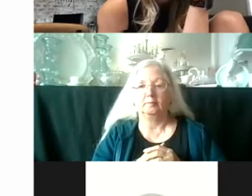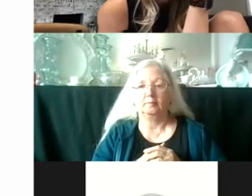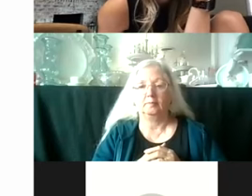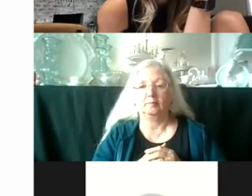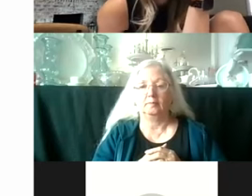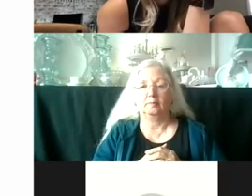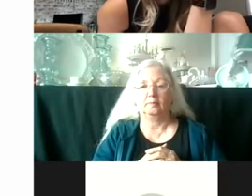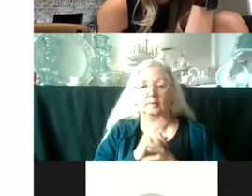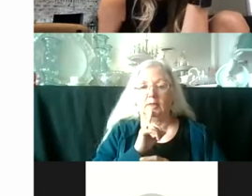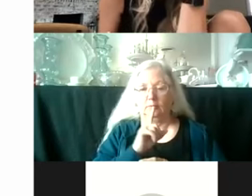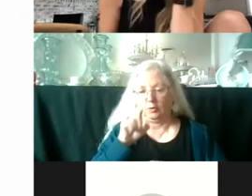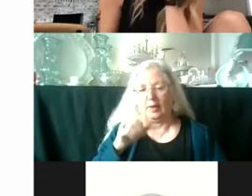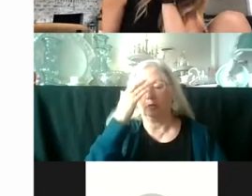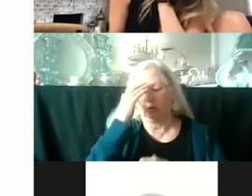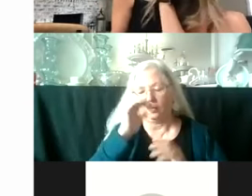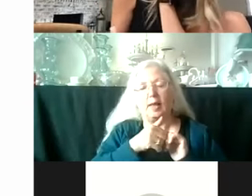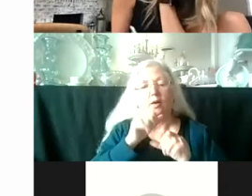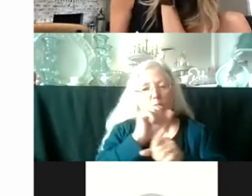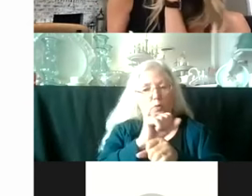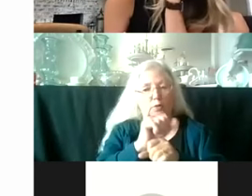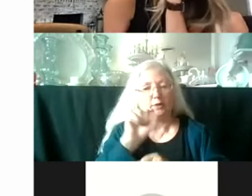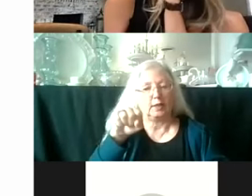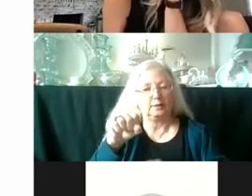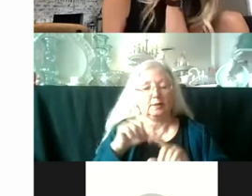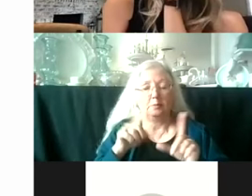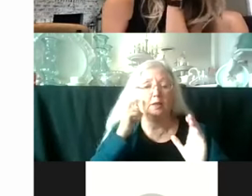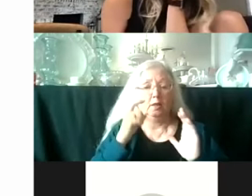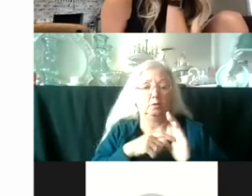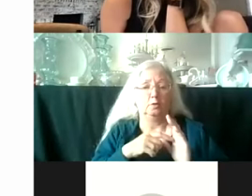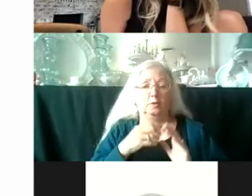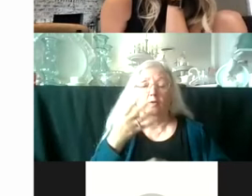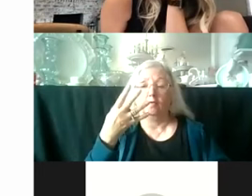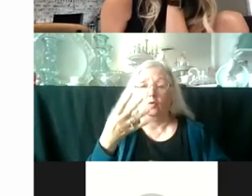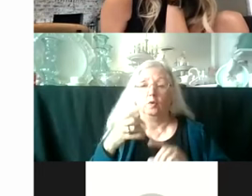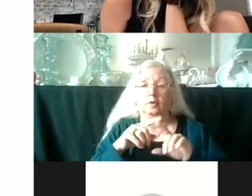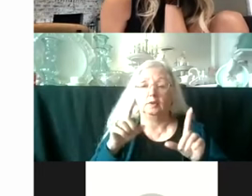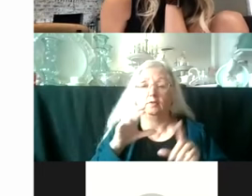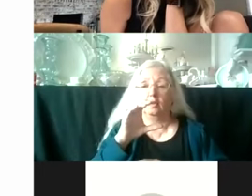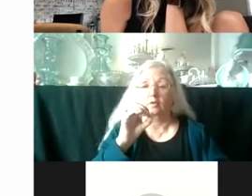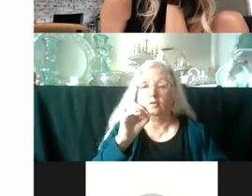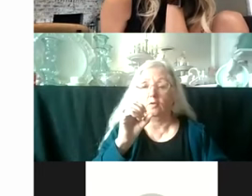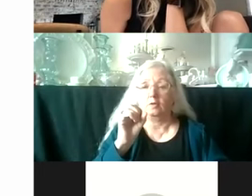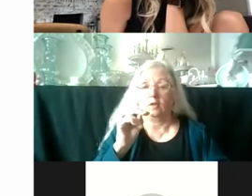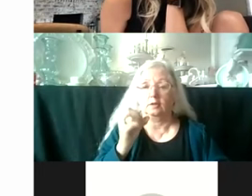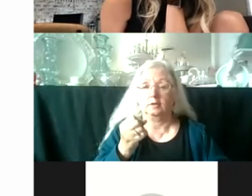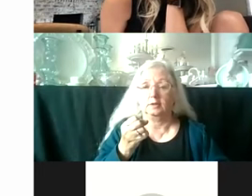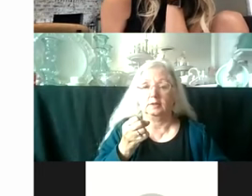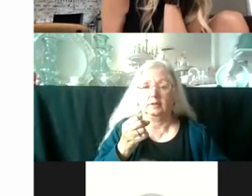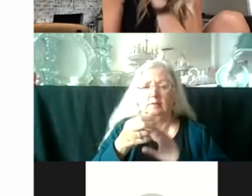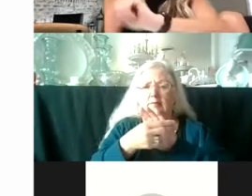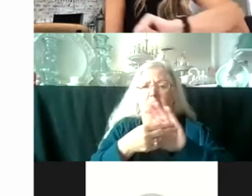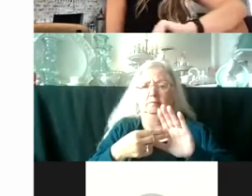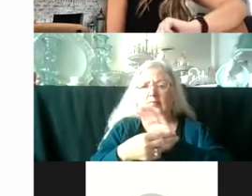Absolutely, you have to know how it works. However, I do notice that there are 4 different codons that are highlighted with